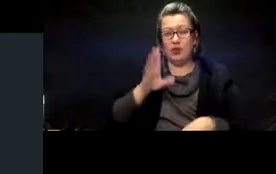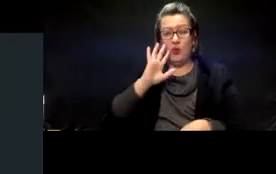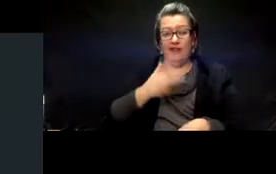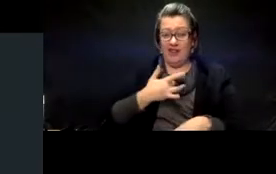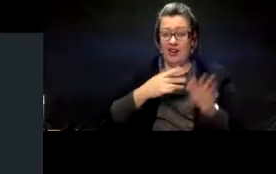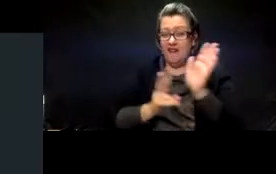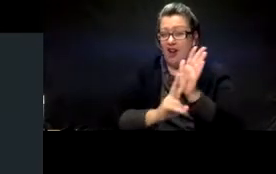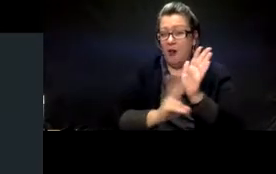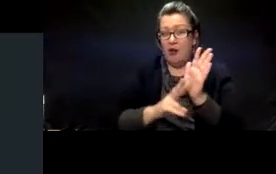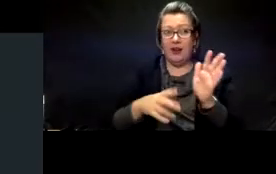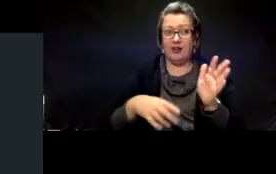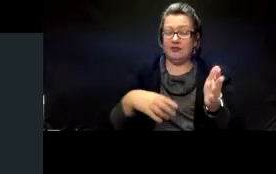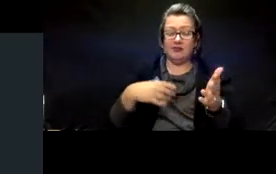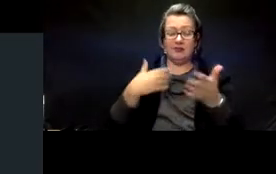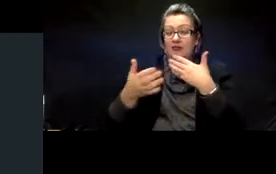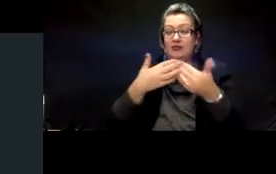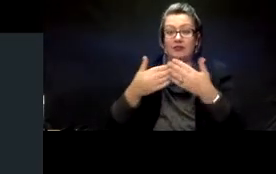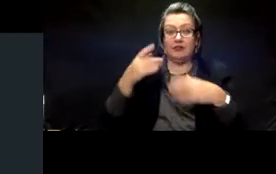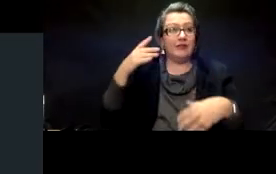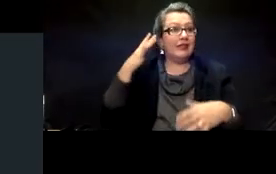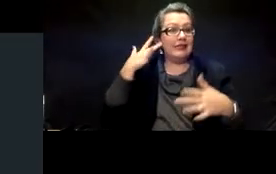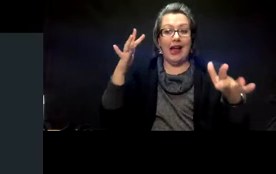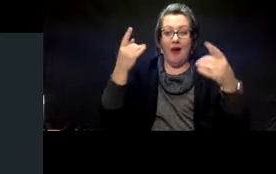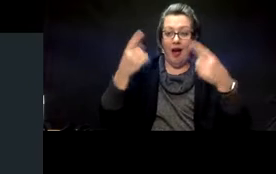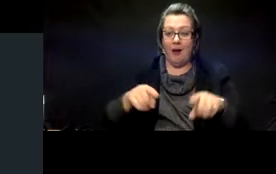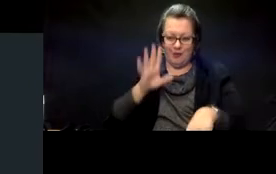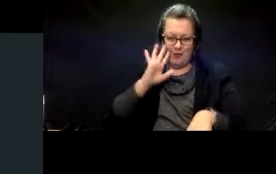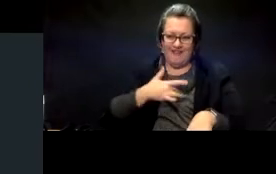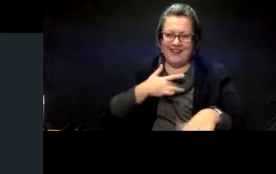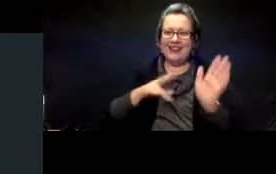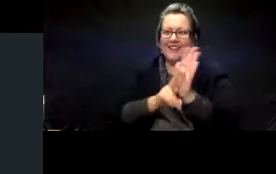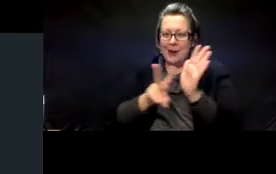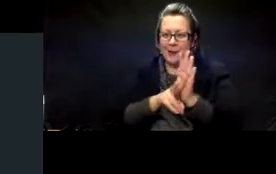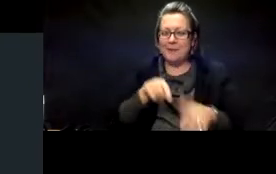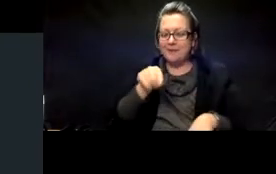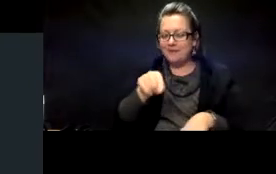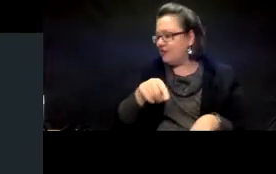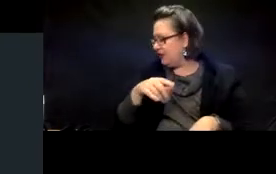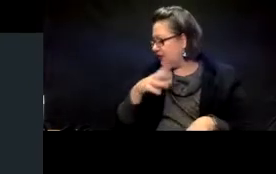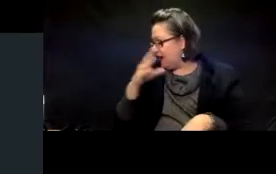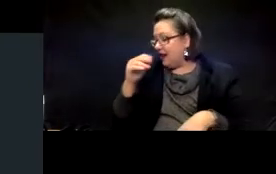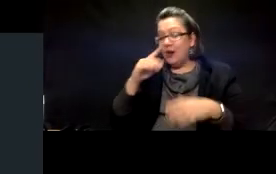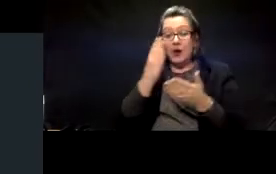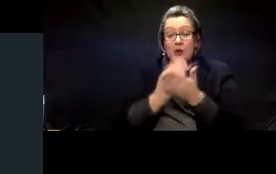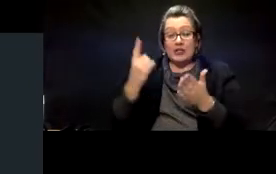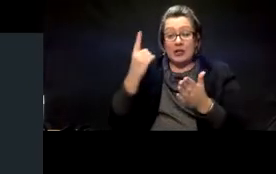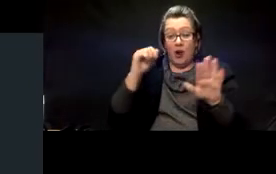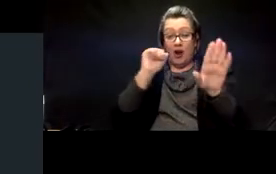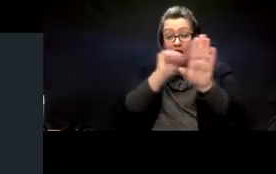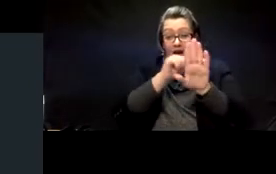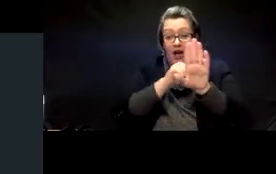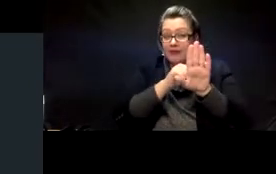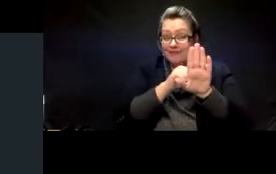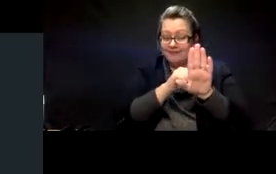and sleep. That's where you would put it under, and then you could feel the vibration. For whatever sound is happening, you'll feel the vibration under